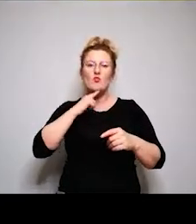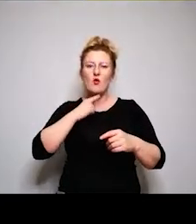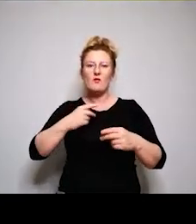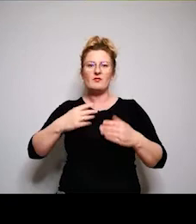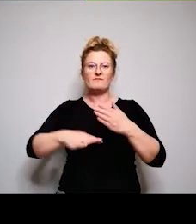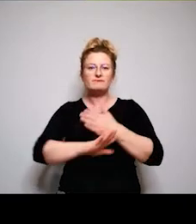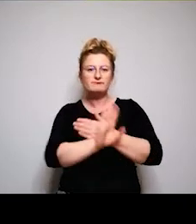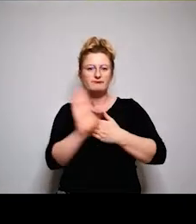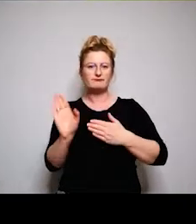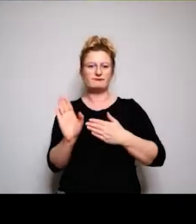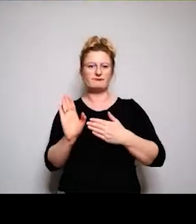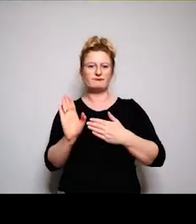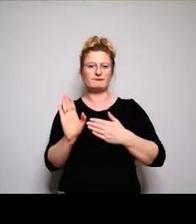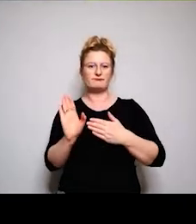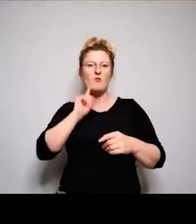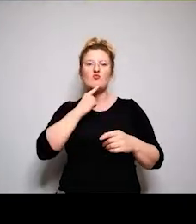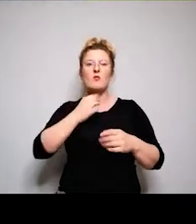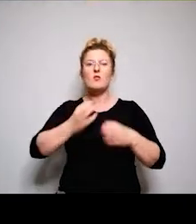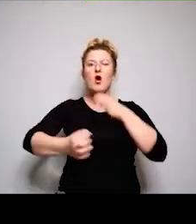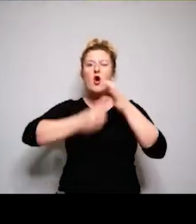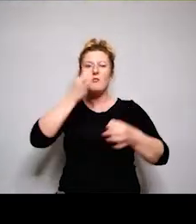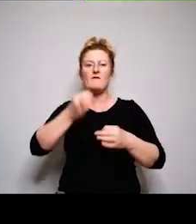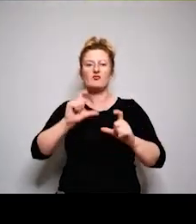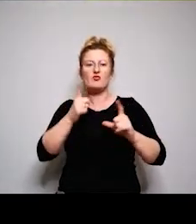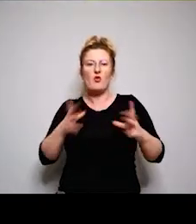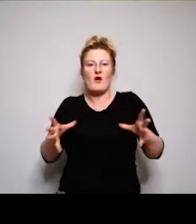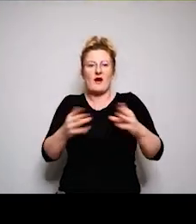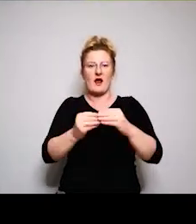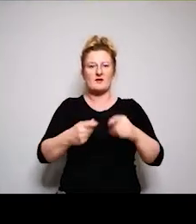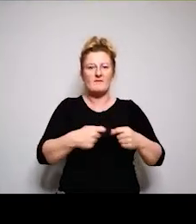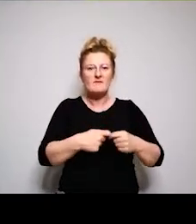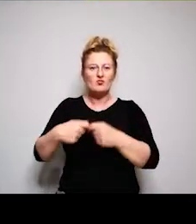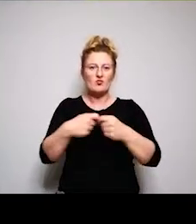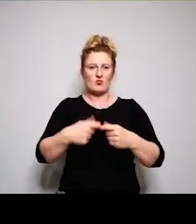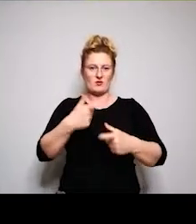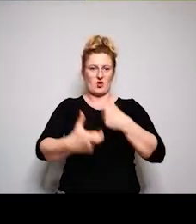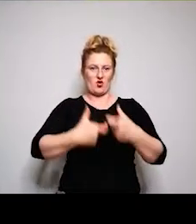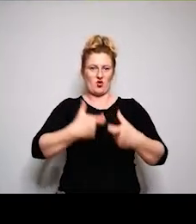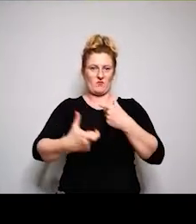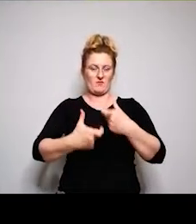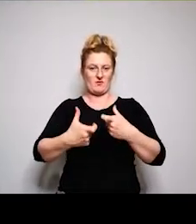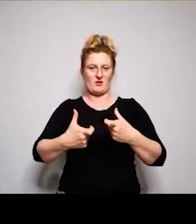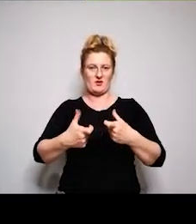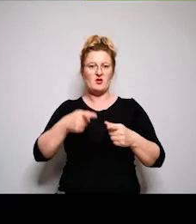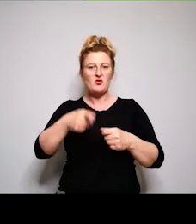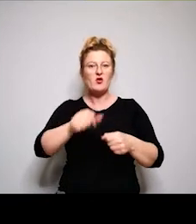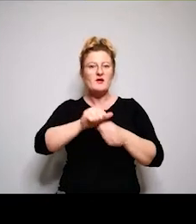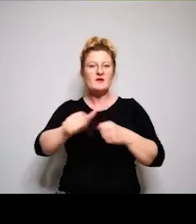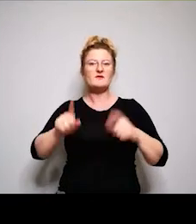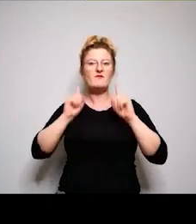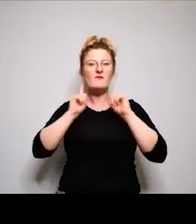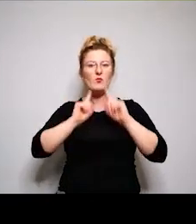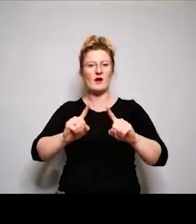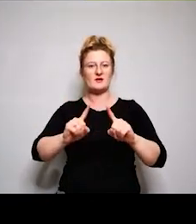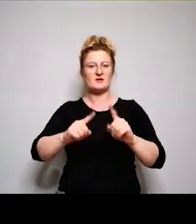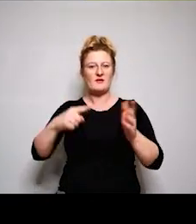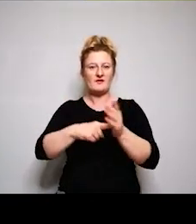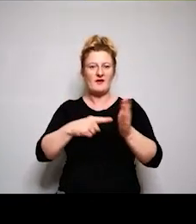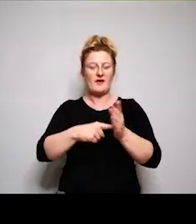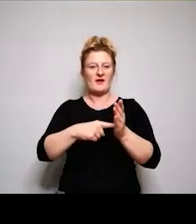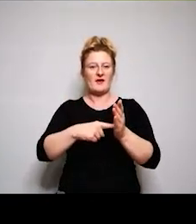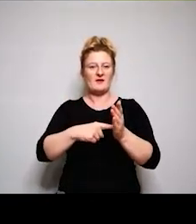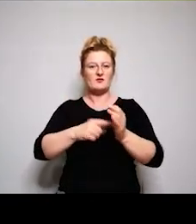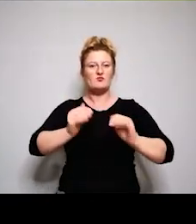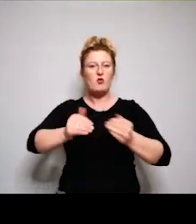is capable to murder a person or to murder a woman. So then